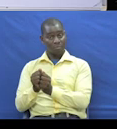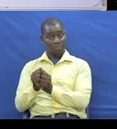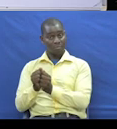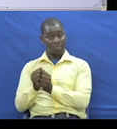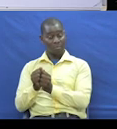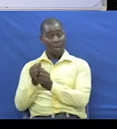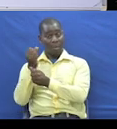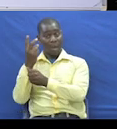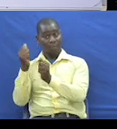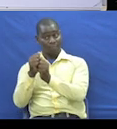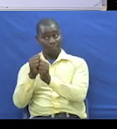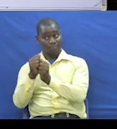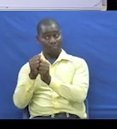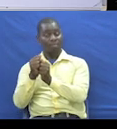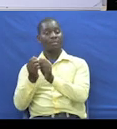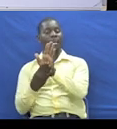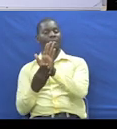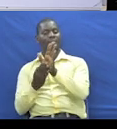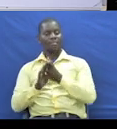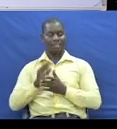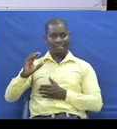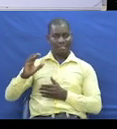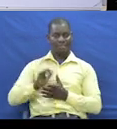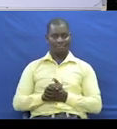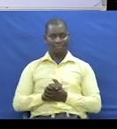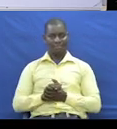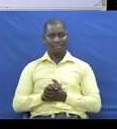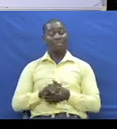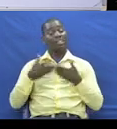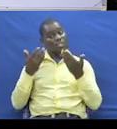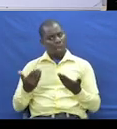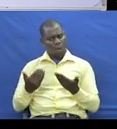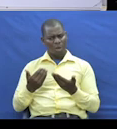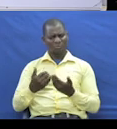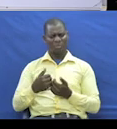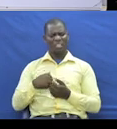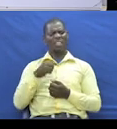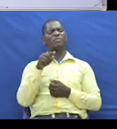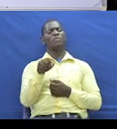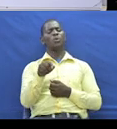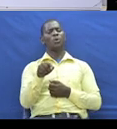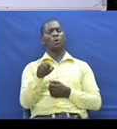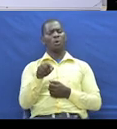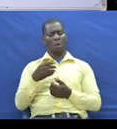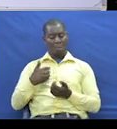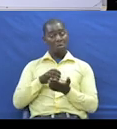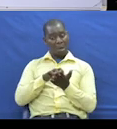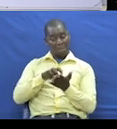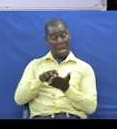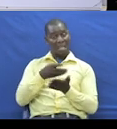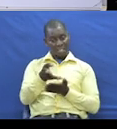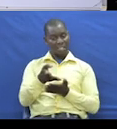coulomb. Remember, this is a constant, and we say it is electronic charge of this kind. Now, if you